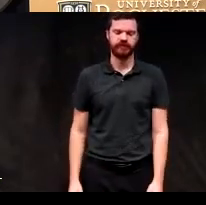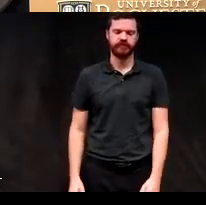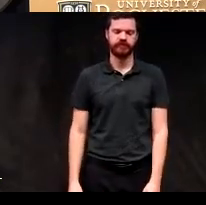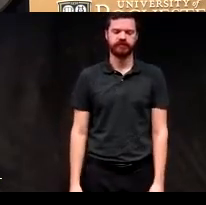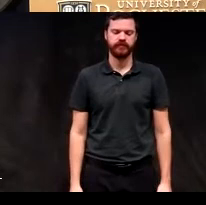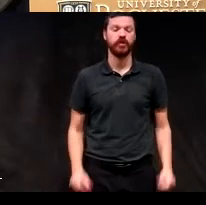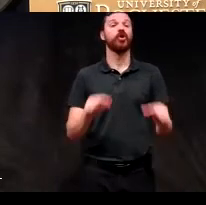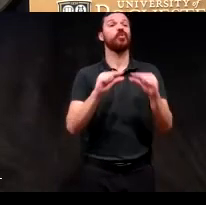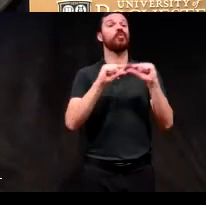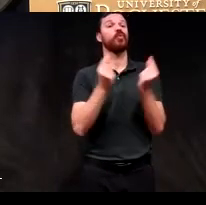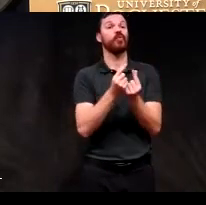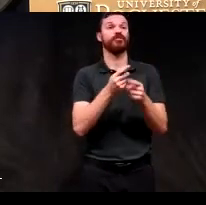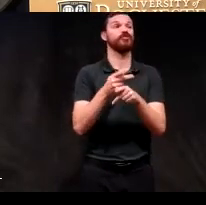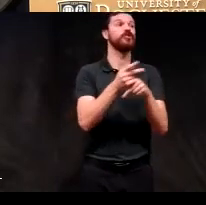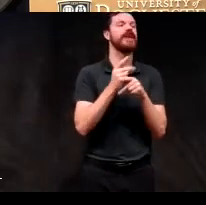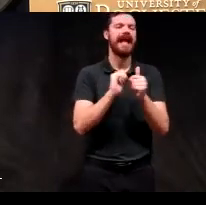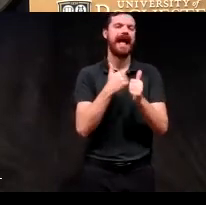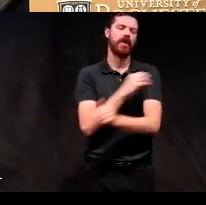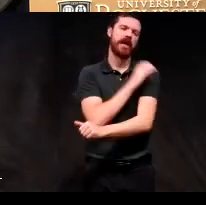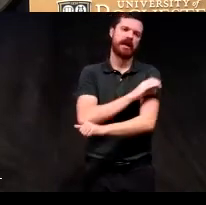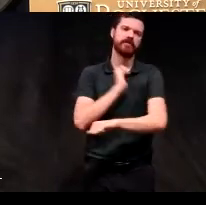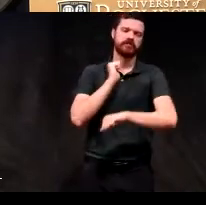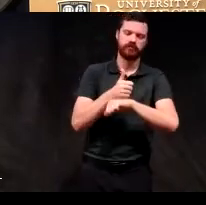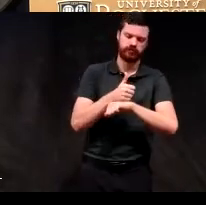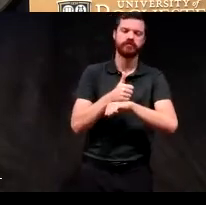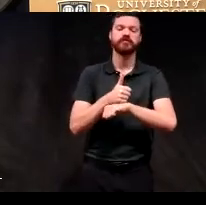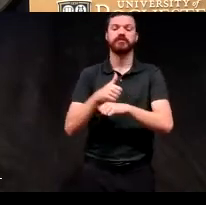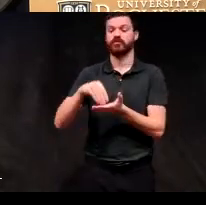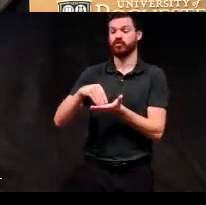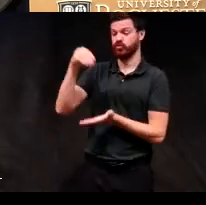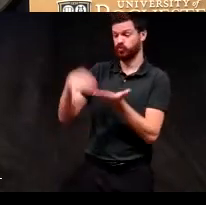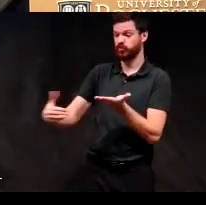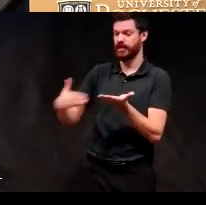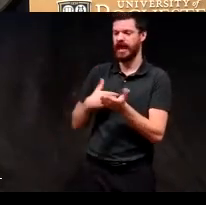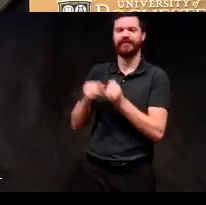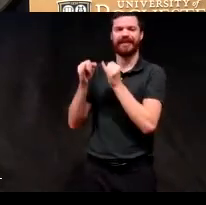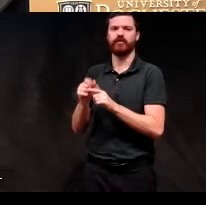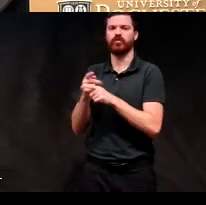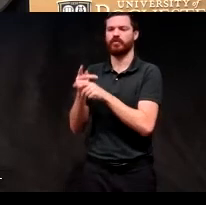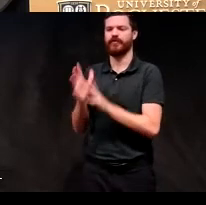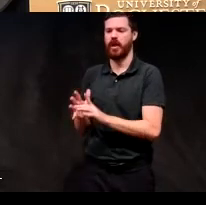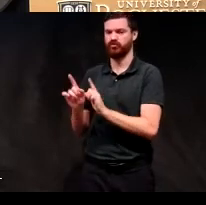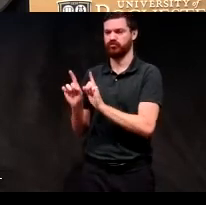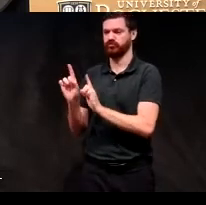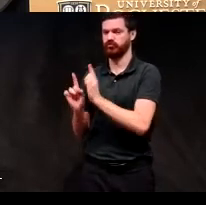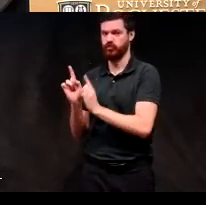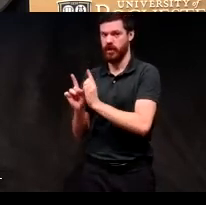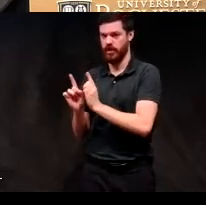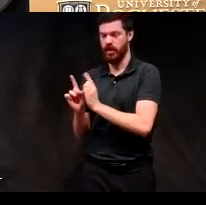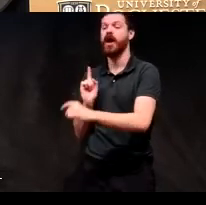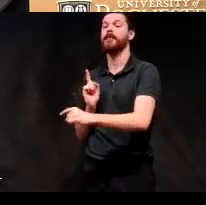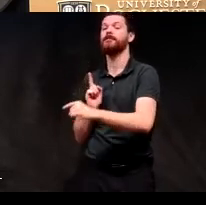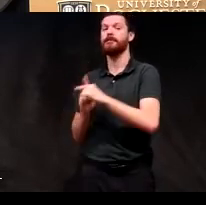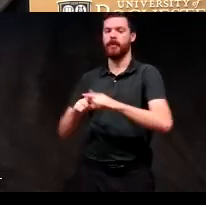group supervision, what we do, the way our clinic is set up is the students have an individual supervisor where they talk about the case, but then they have